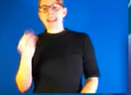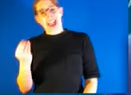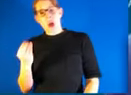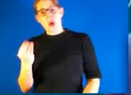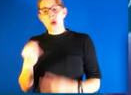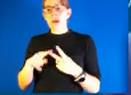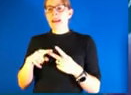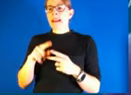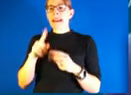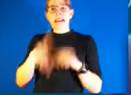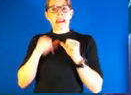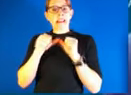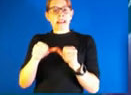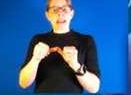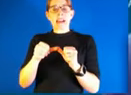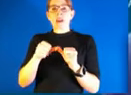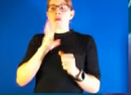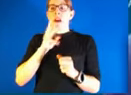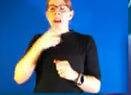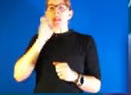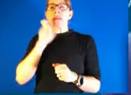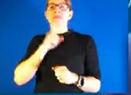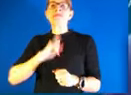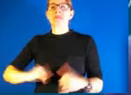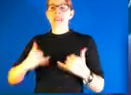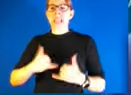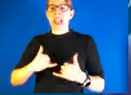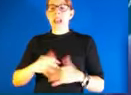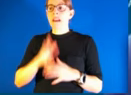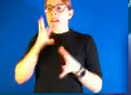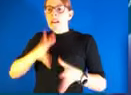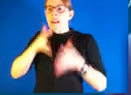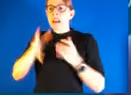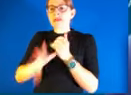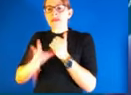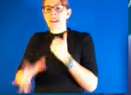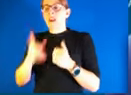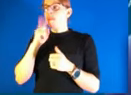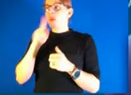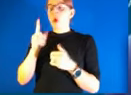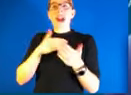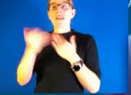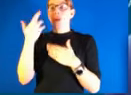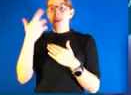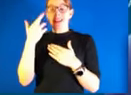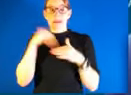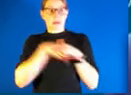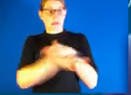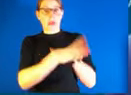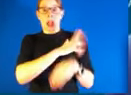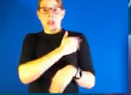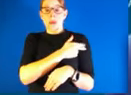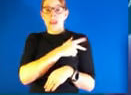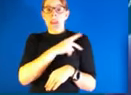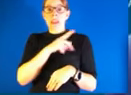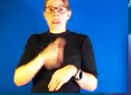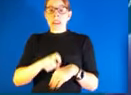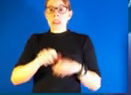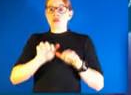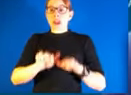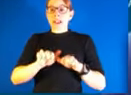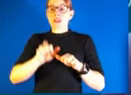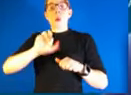hydrated, intractable, unable to stop vomiting or diarrhea, or some reason that you need to come to the hospital and get some resuscitation or some